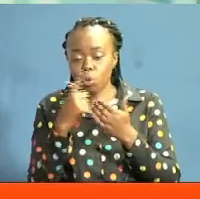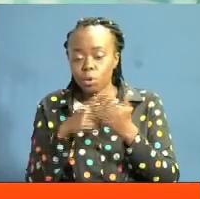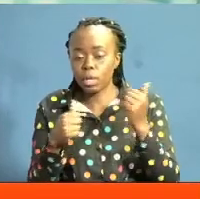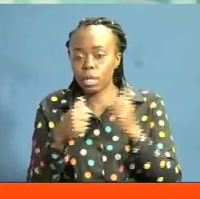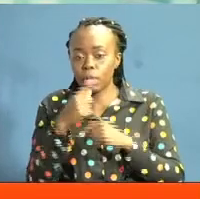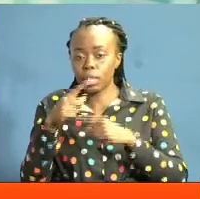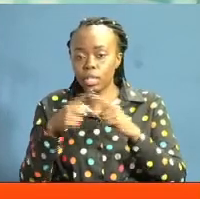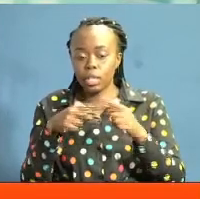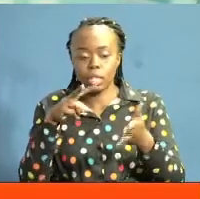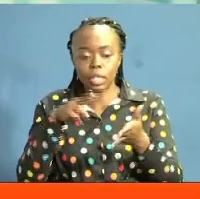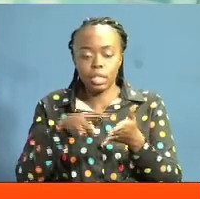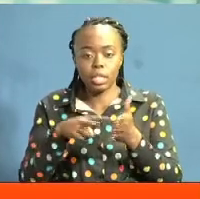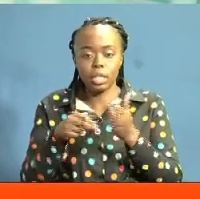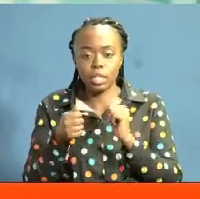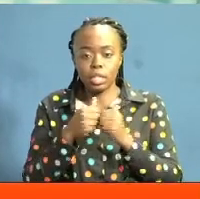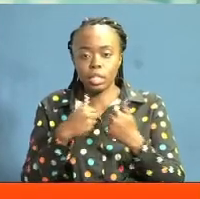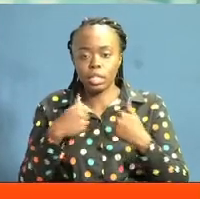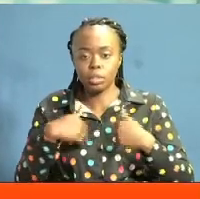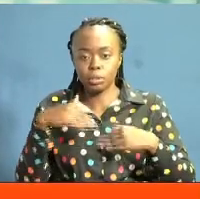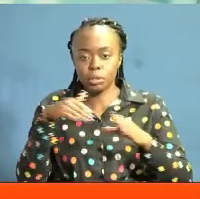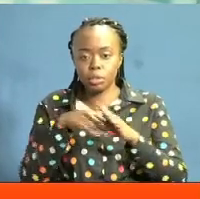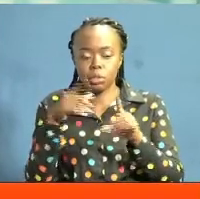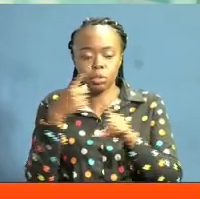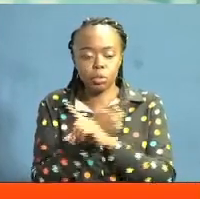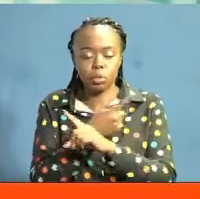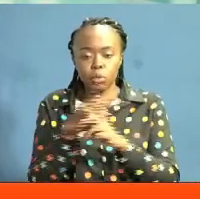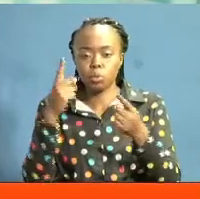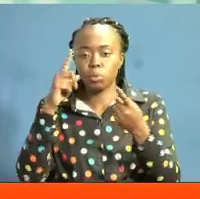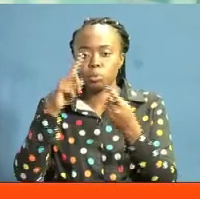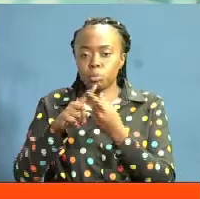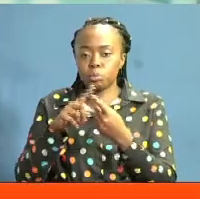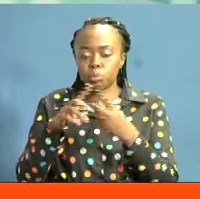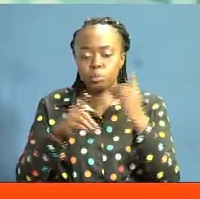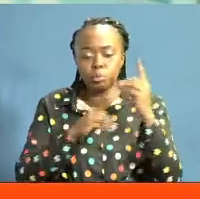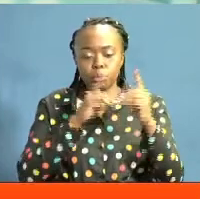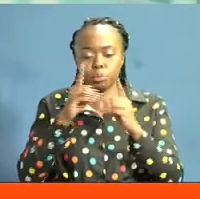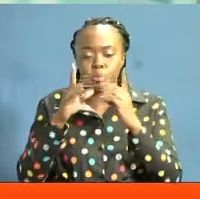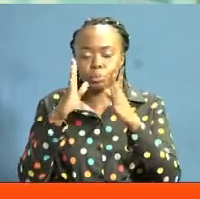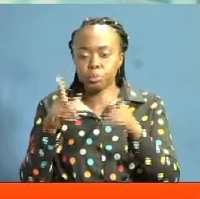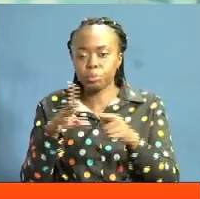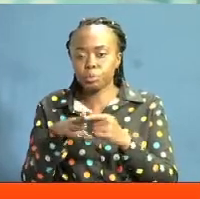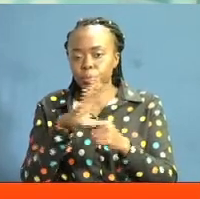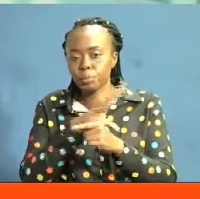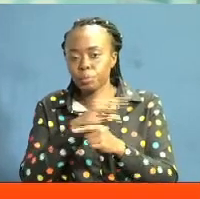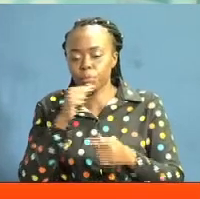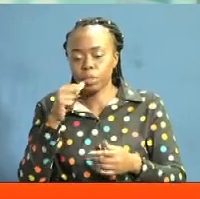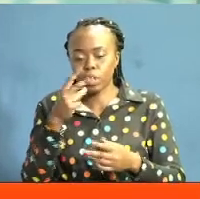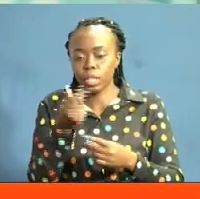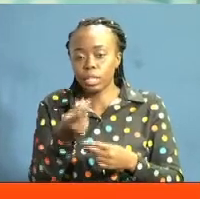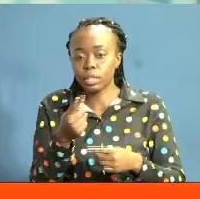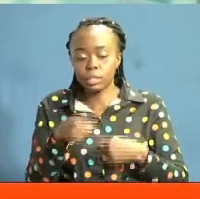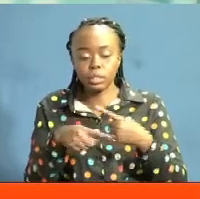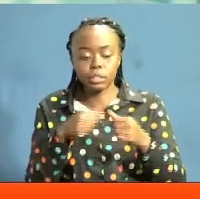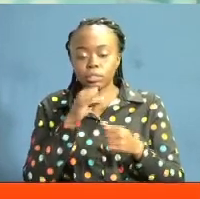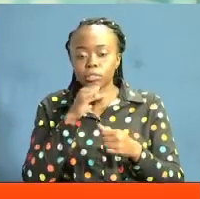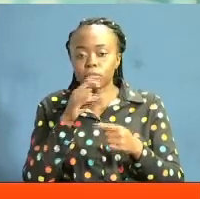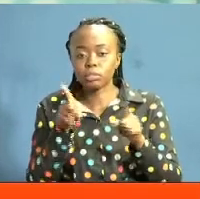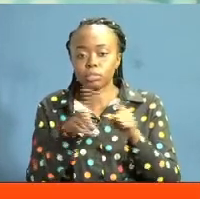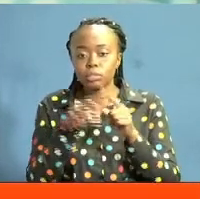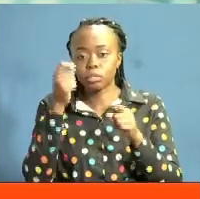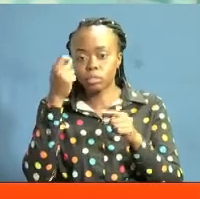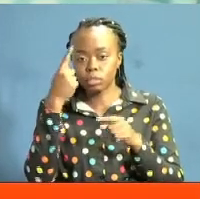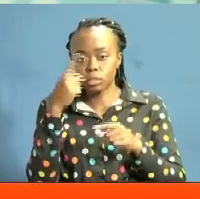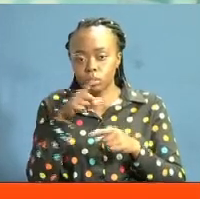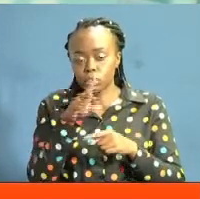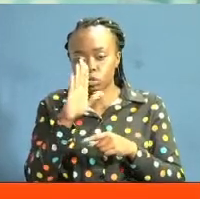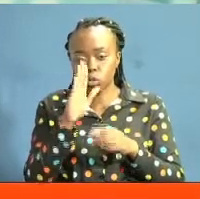is turn that rejection into a positive direction. And the easiest way to do is understand your